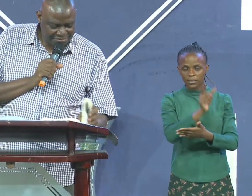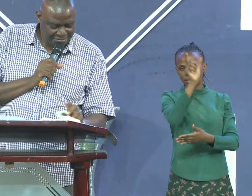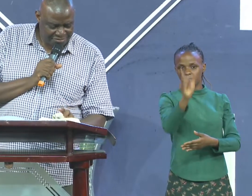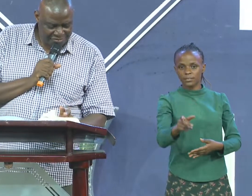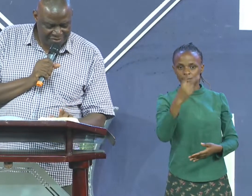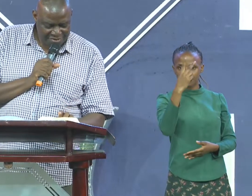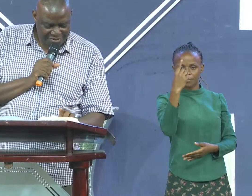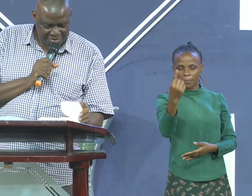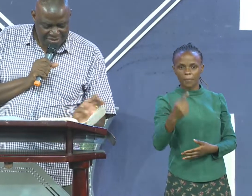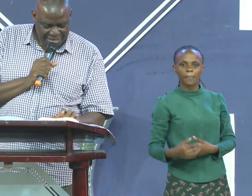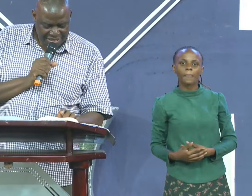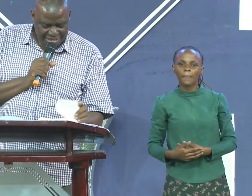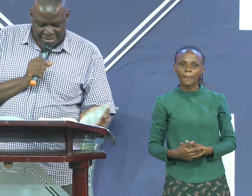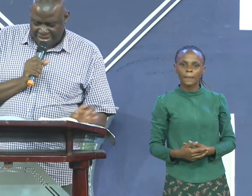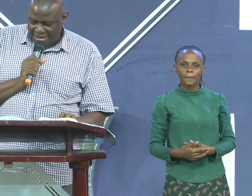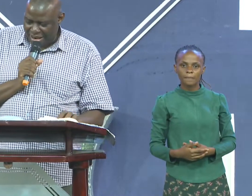And